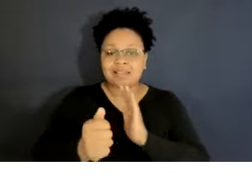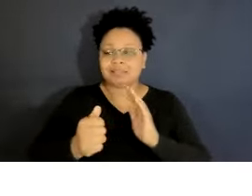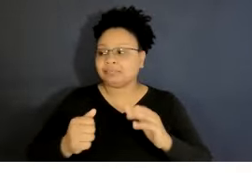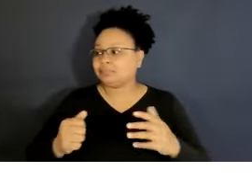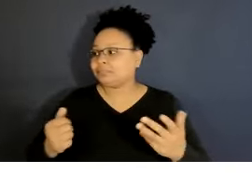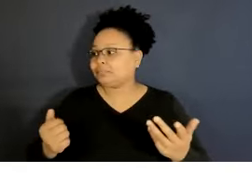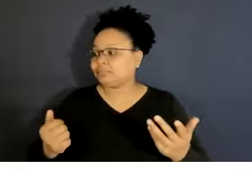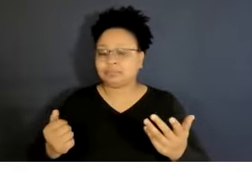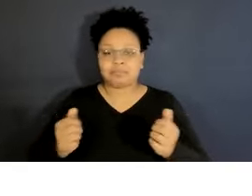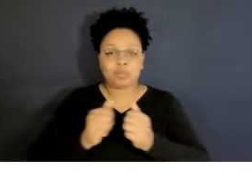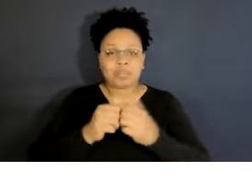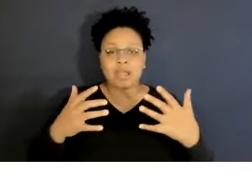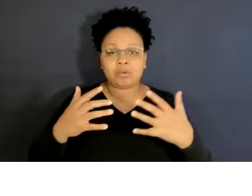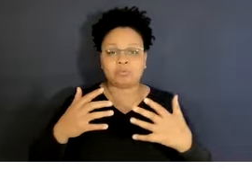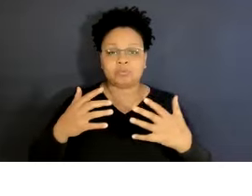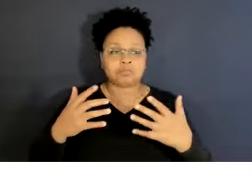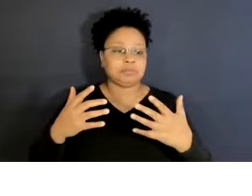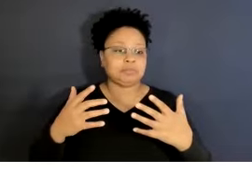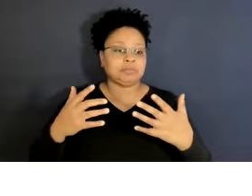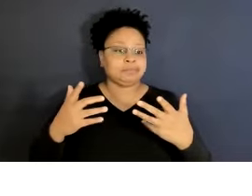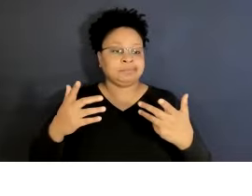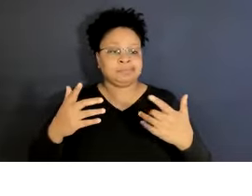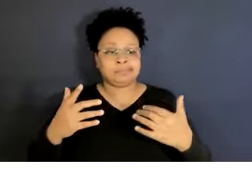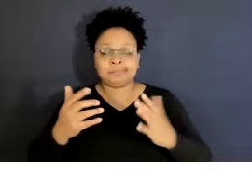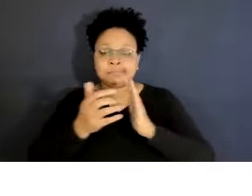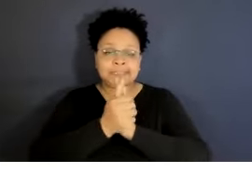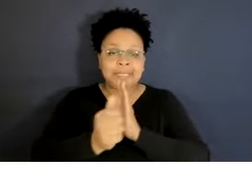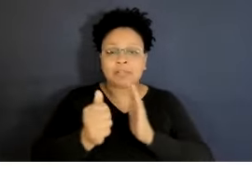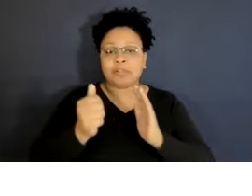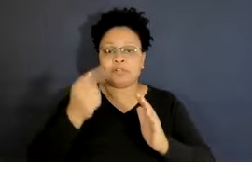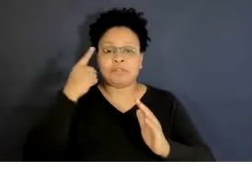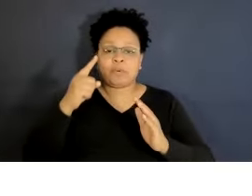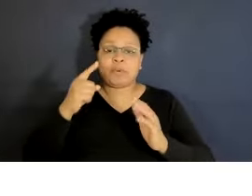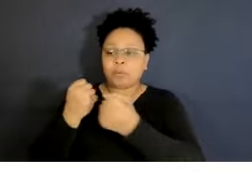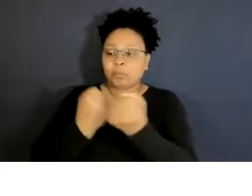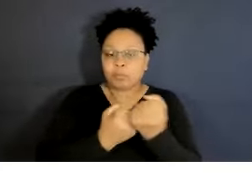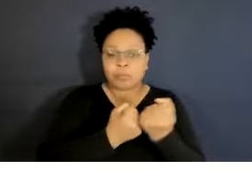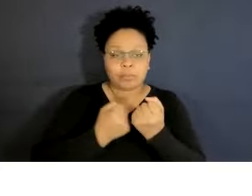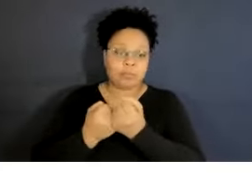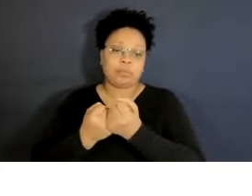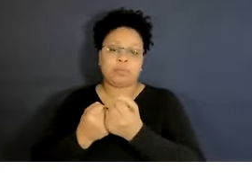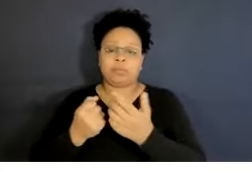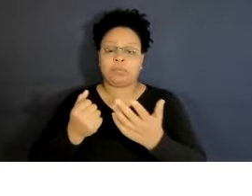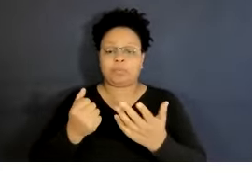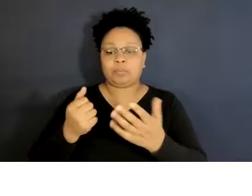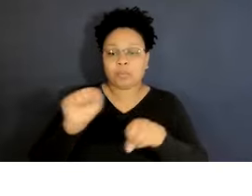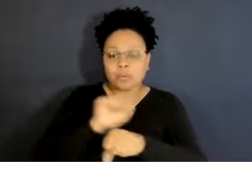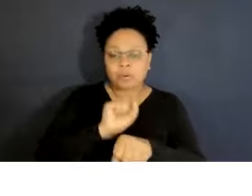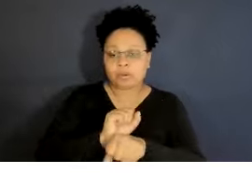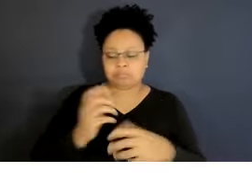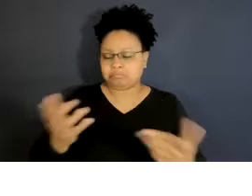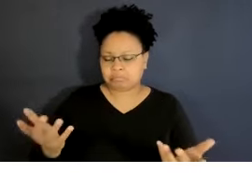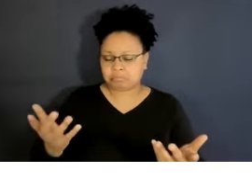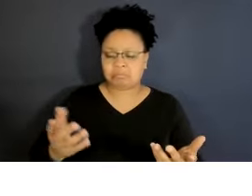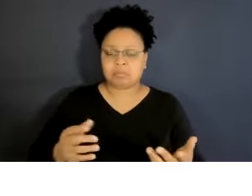work. And that's why I bring giving people with disabilities, not only Afro-Americans, people